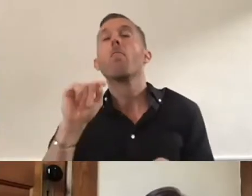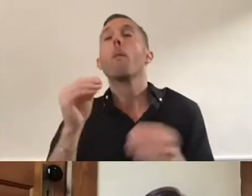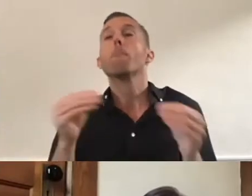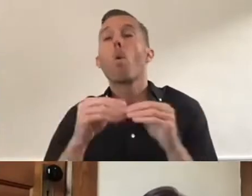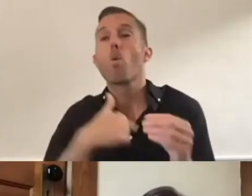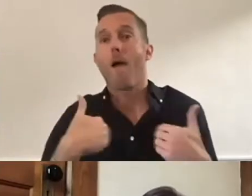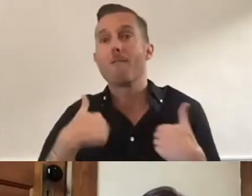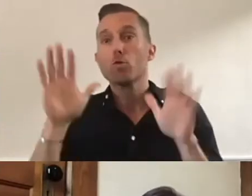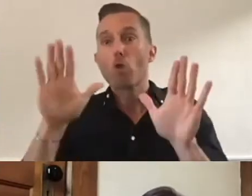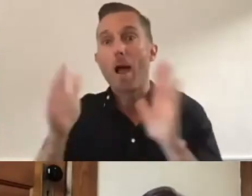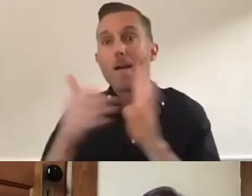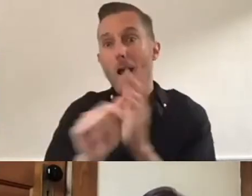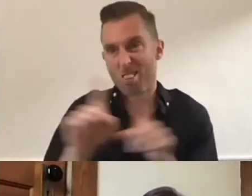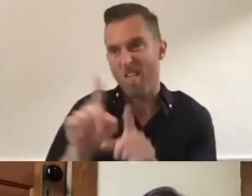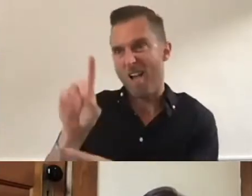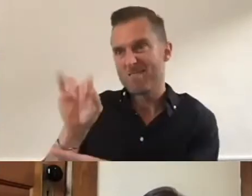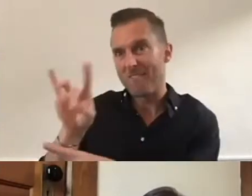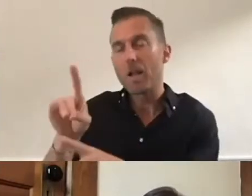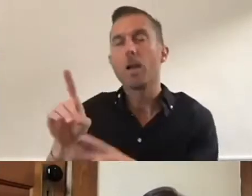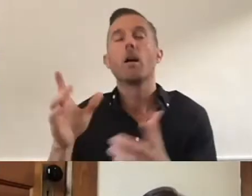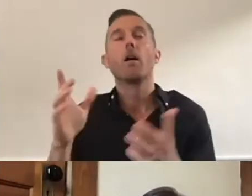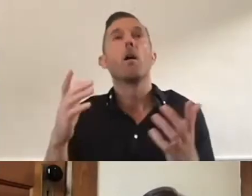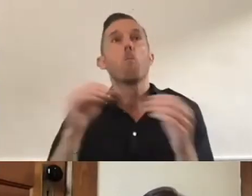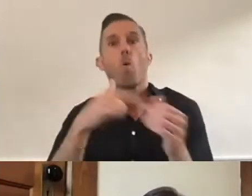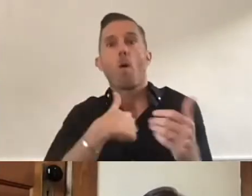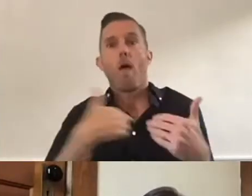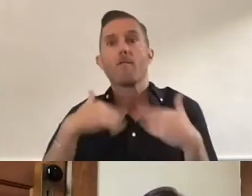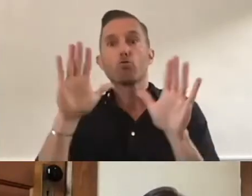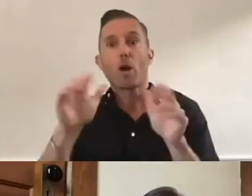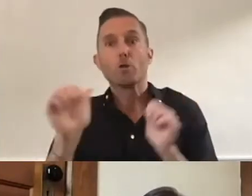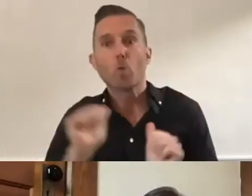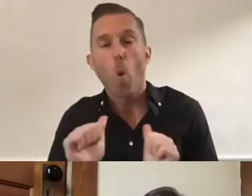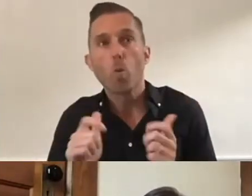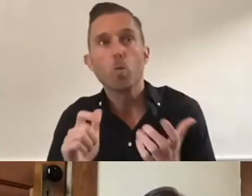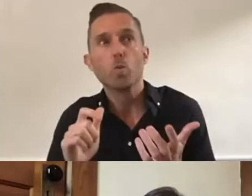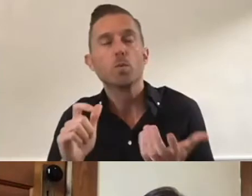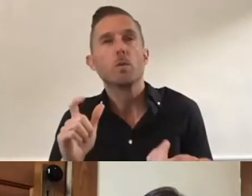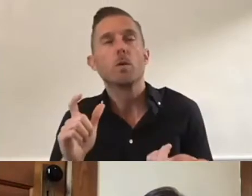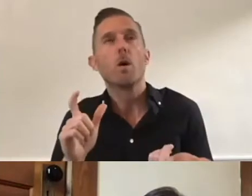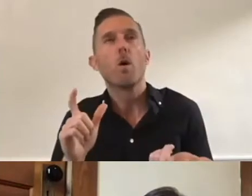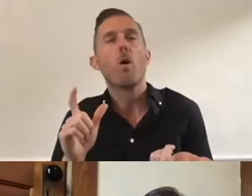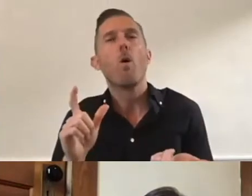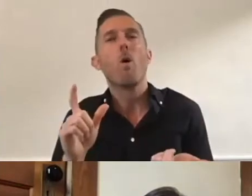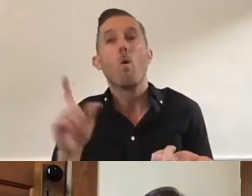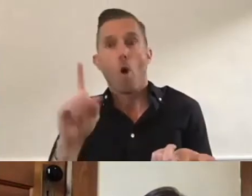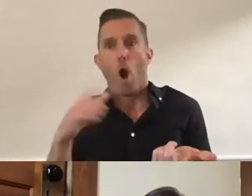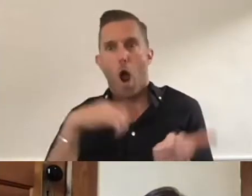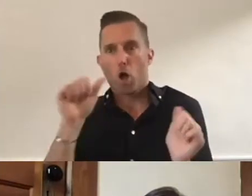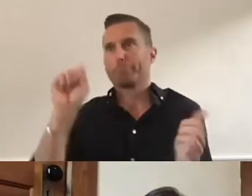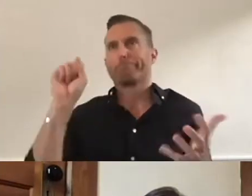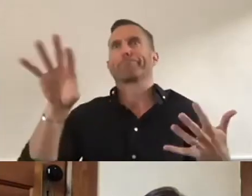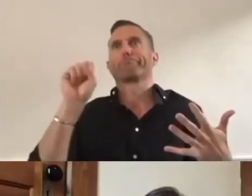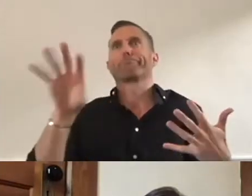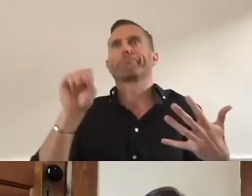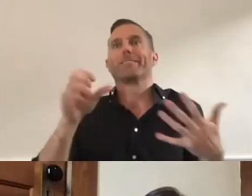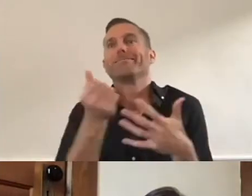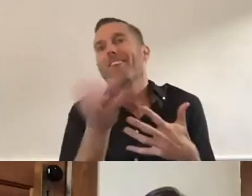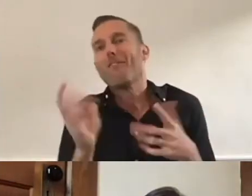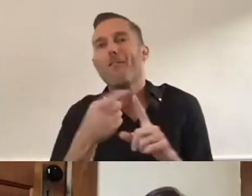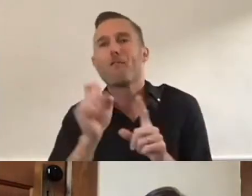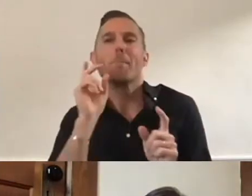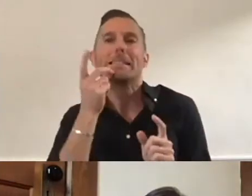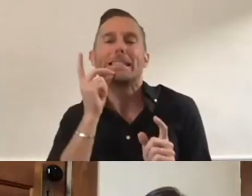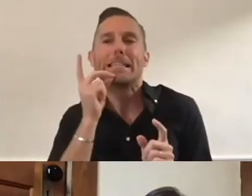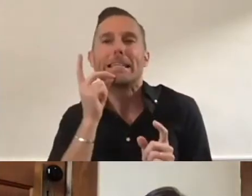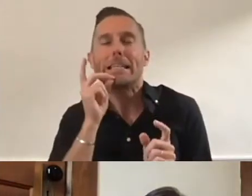have great shows where I can list several from Disney channels and several across, the more times